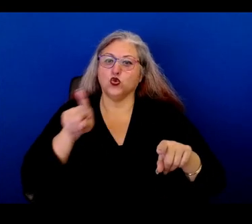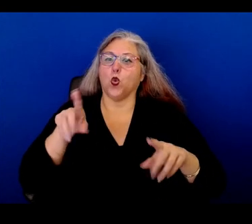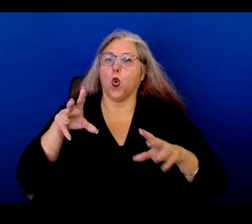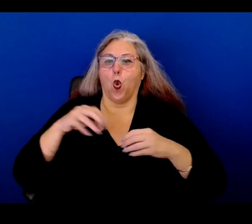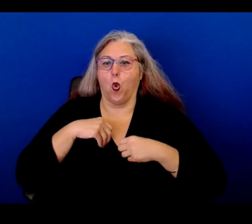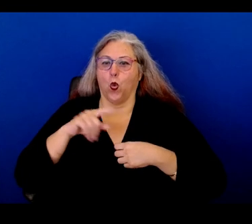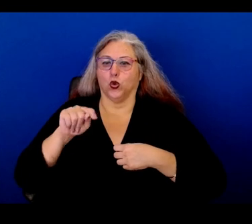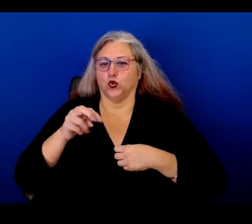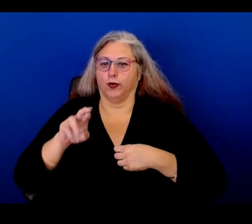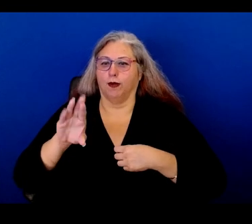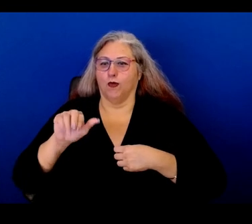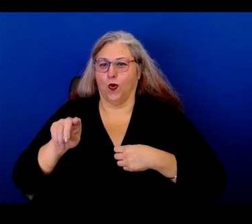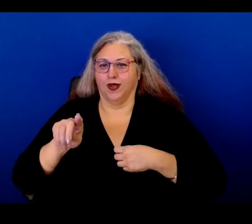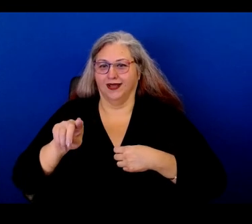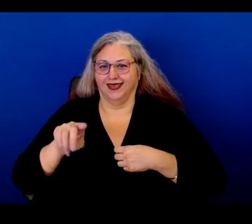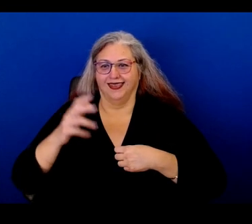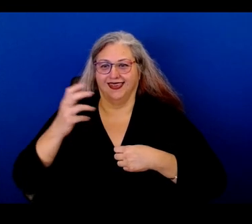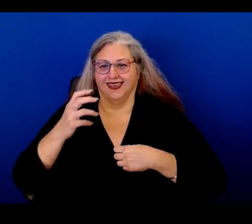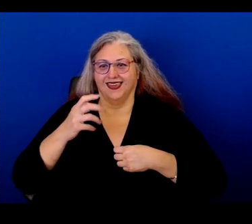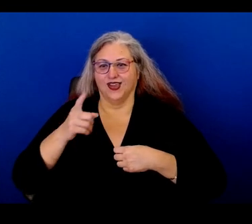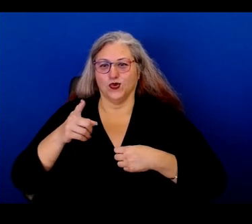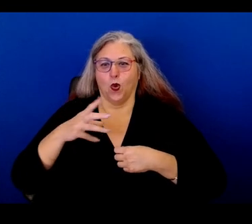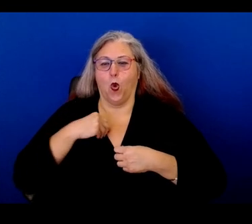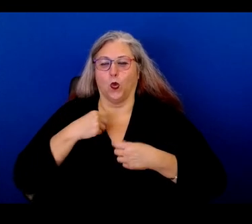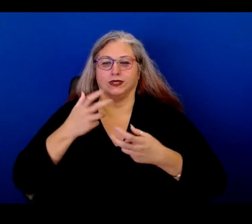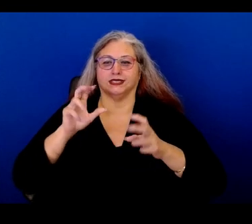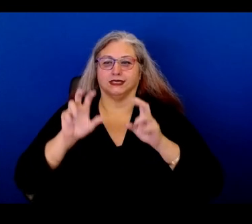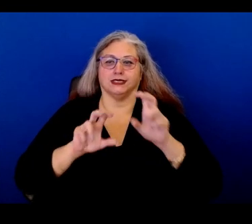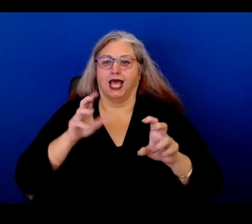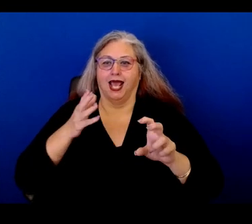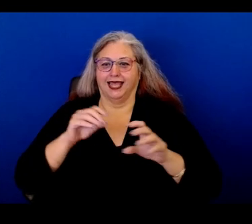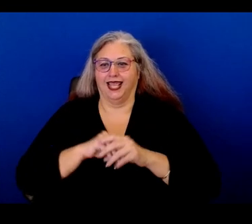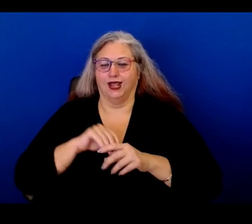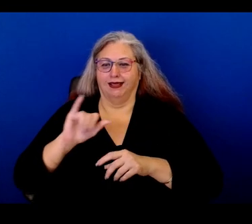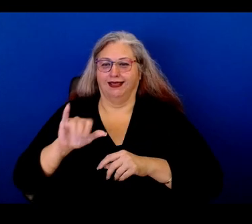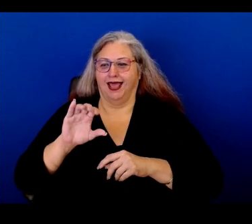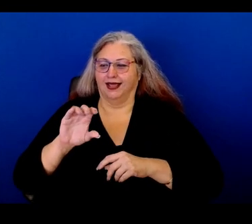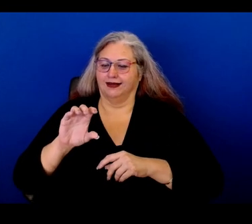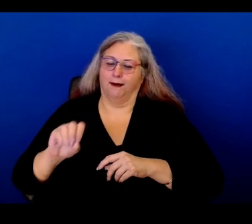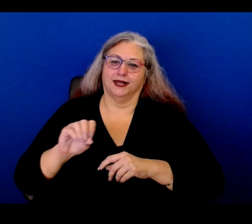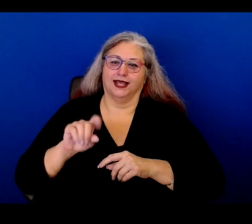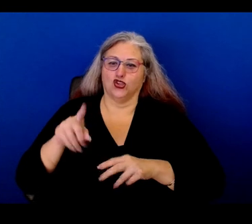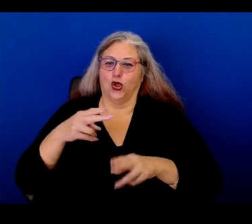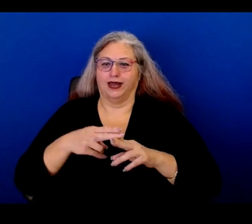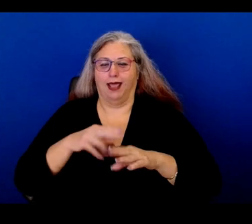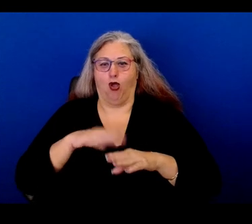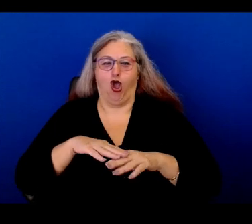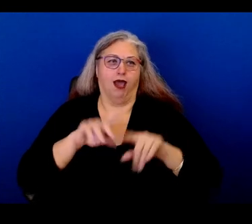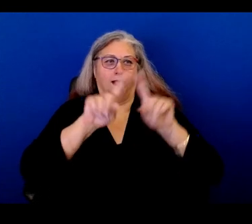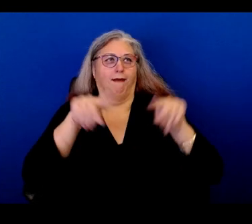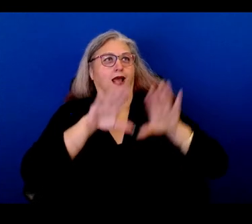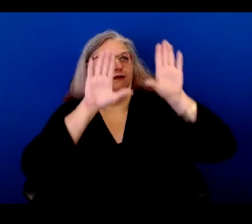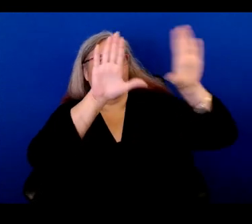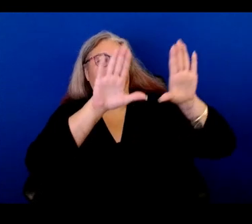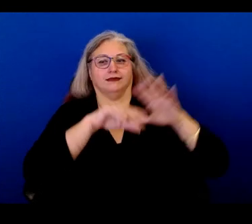You own tumor board. You own stock in tumor board. Your name is on a plaque somewhere